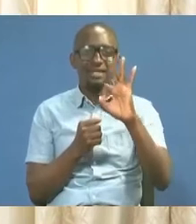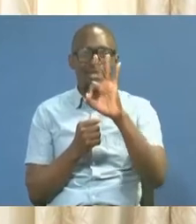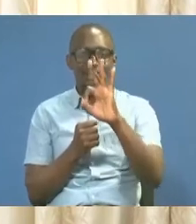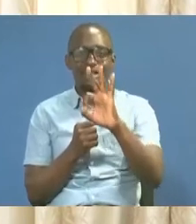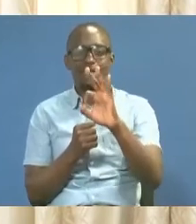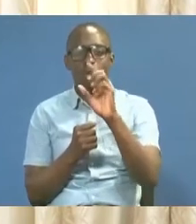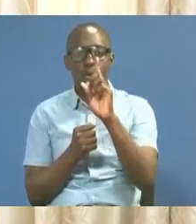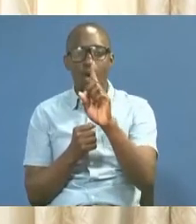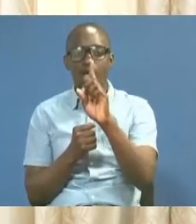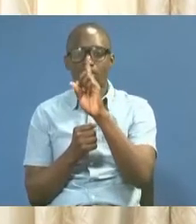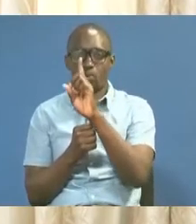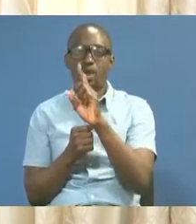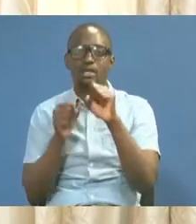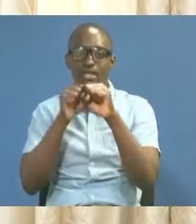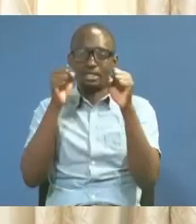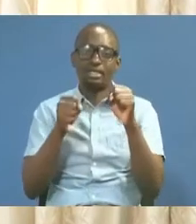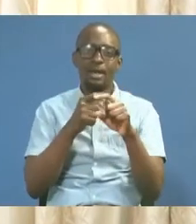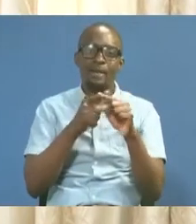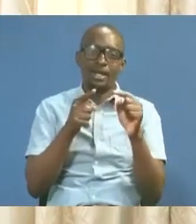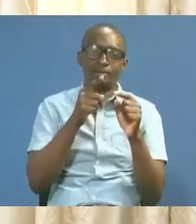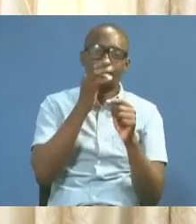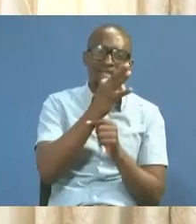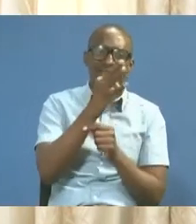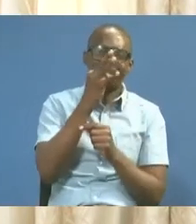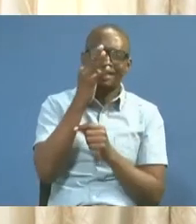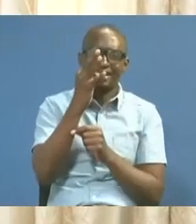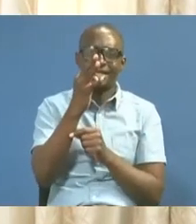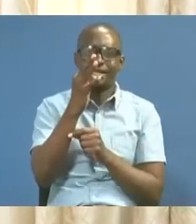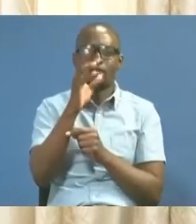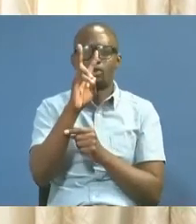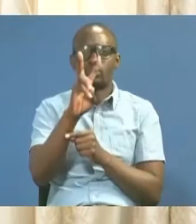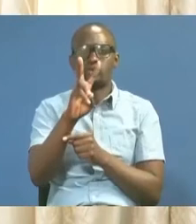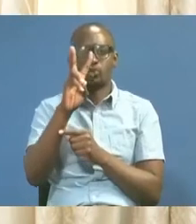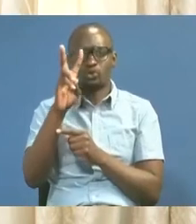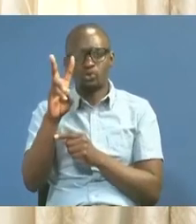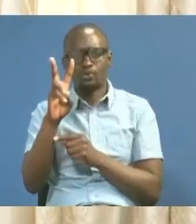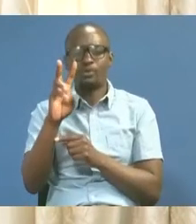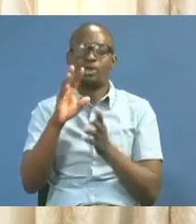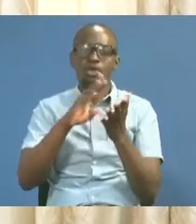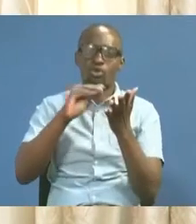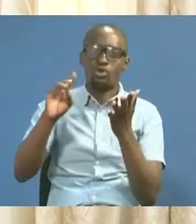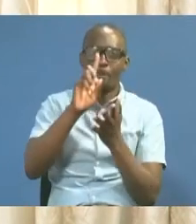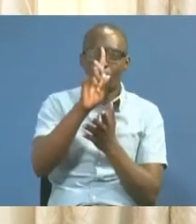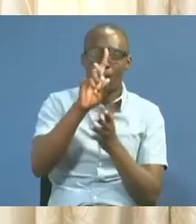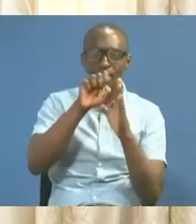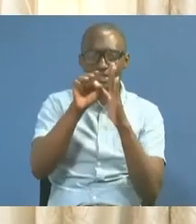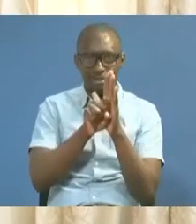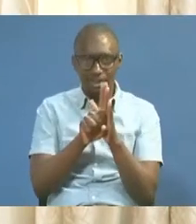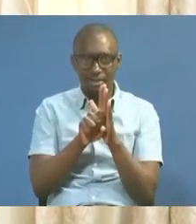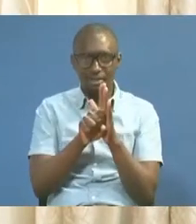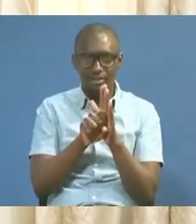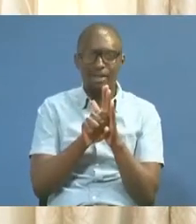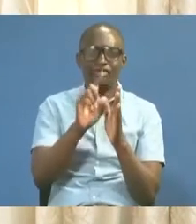3-3-1-1. A 3-3-2-2, again, you drop one subject because remember, first year and second year, you're taking